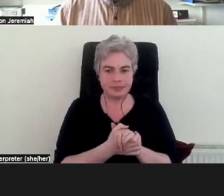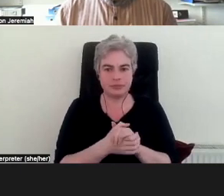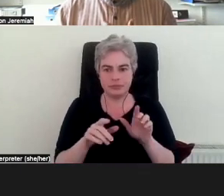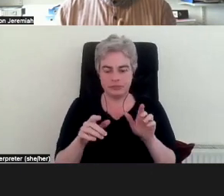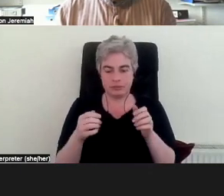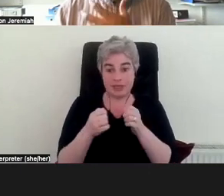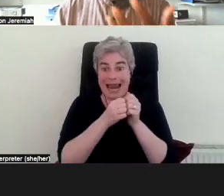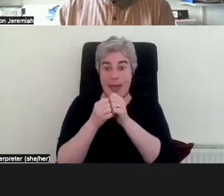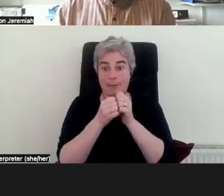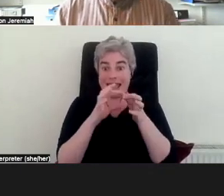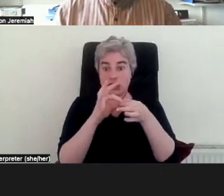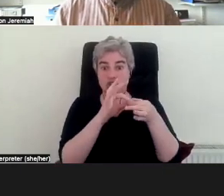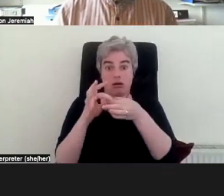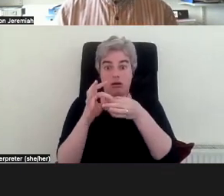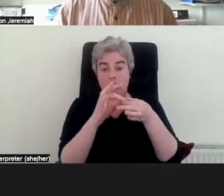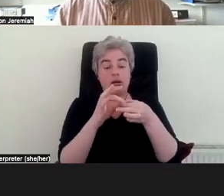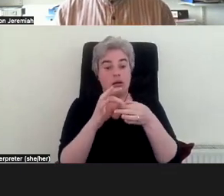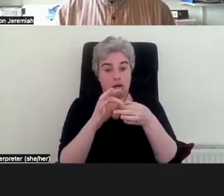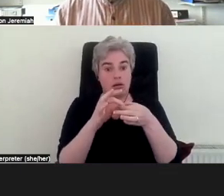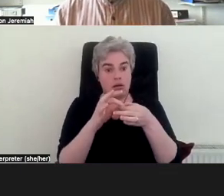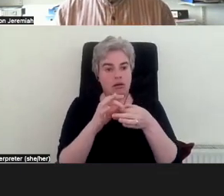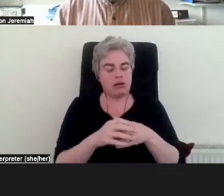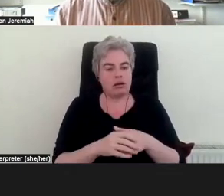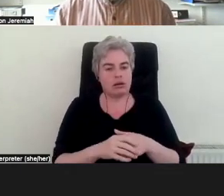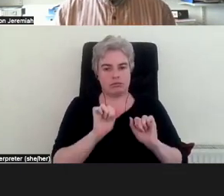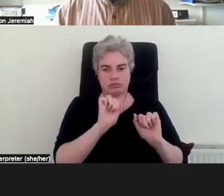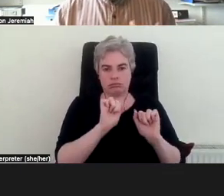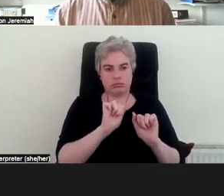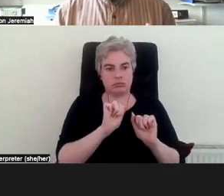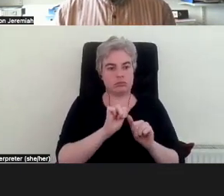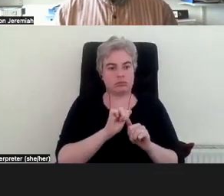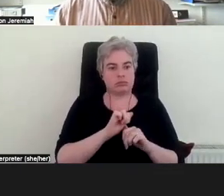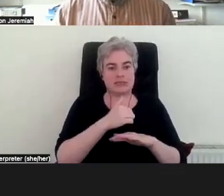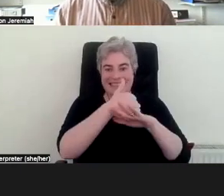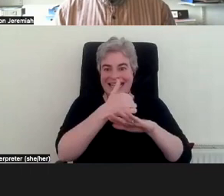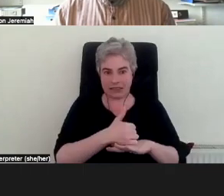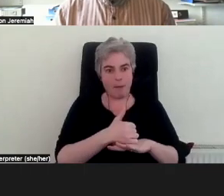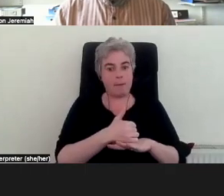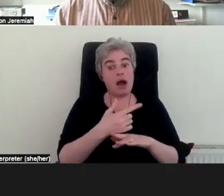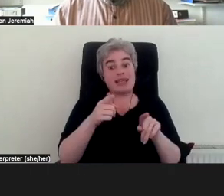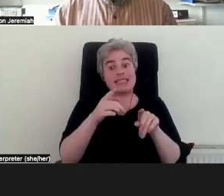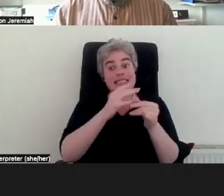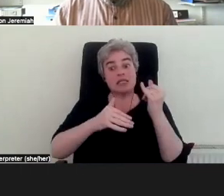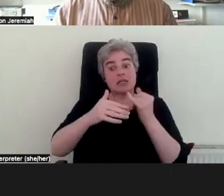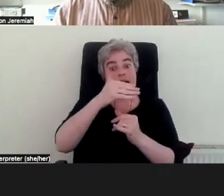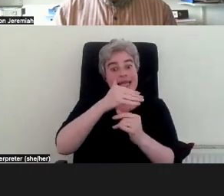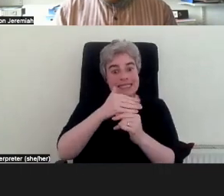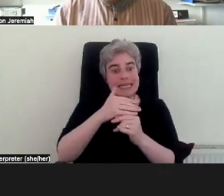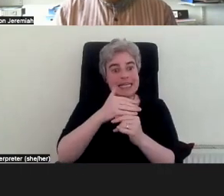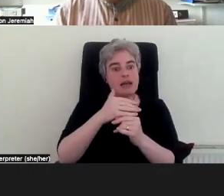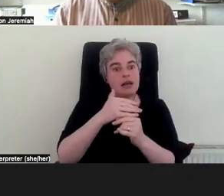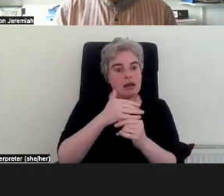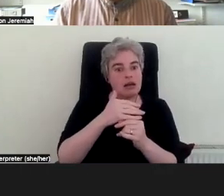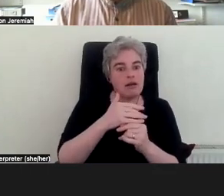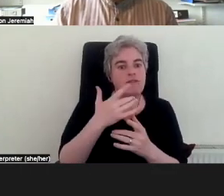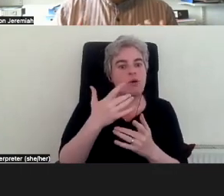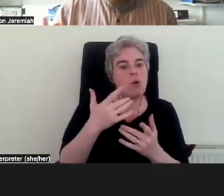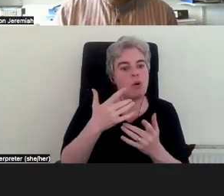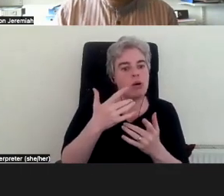collaborators in terms of its presence. And of course, the Society for the Propagation of